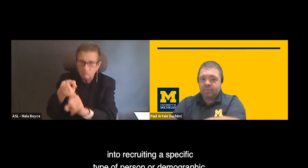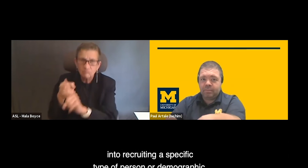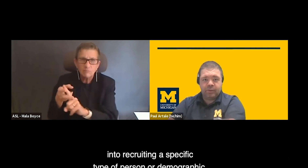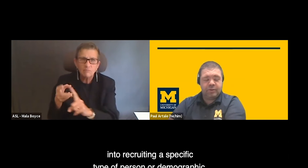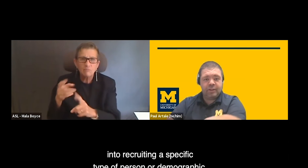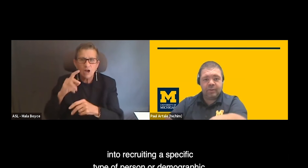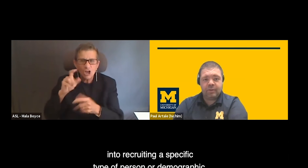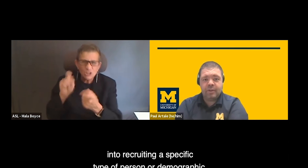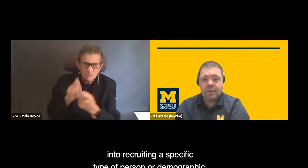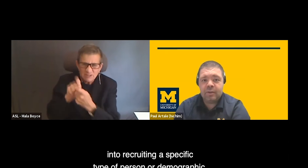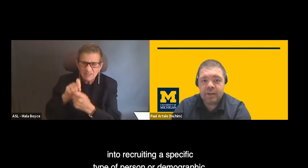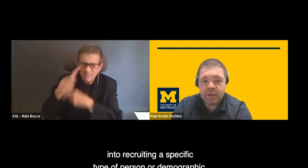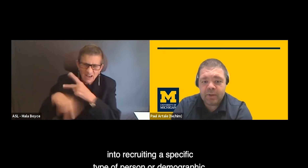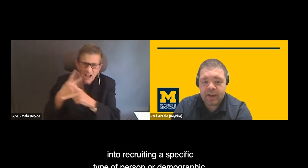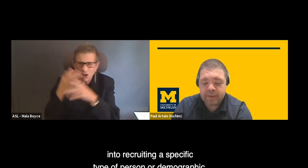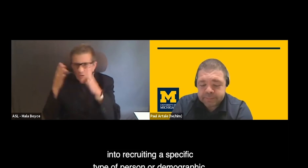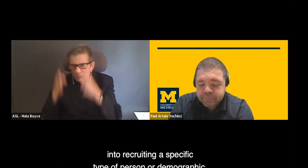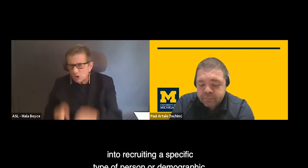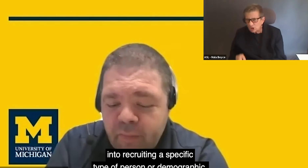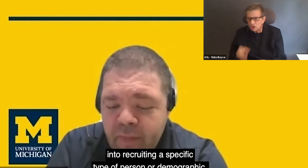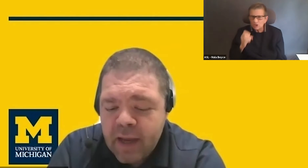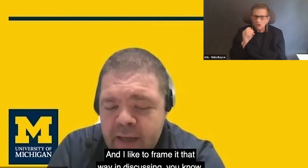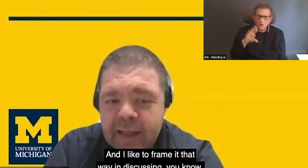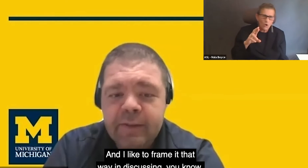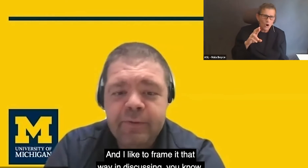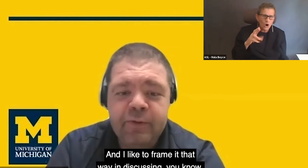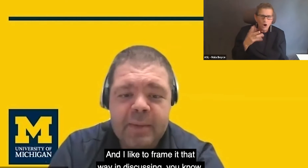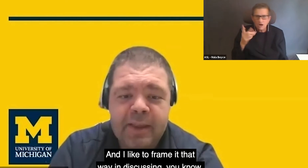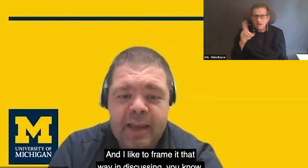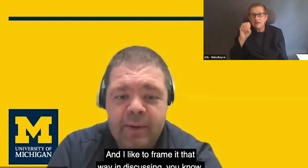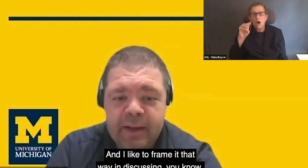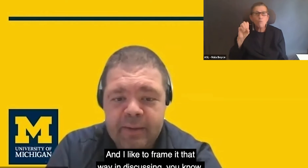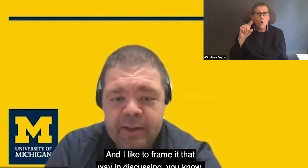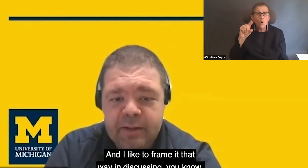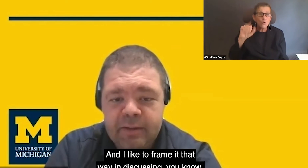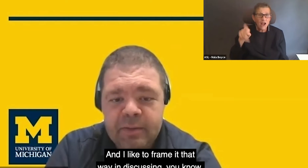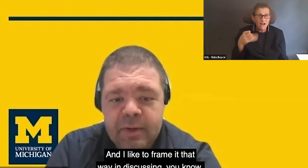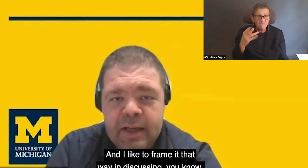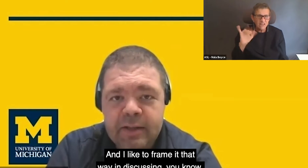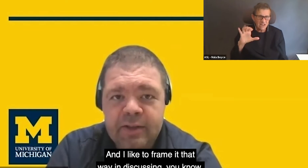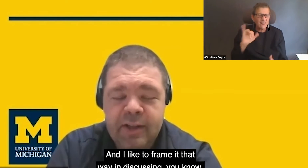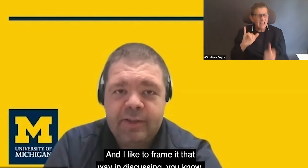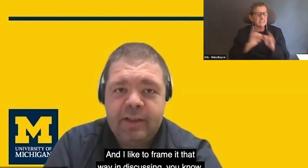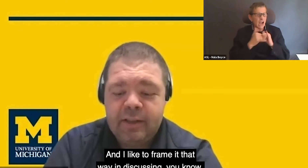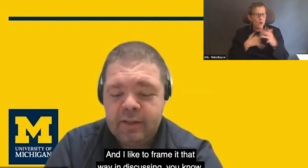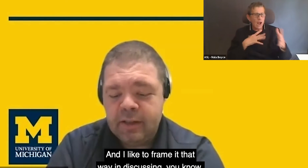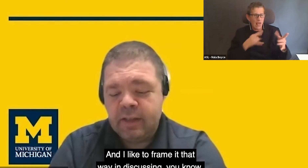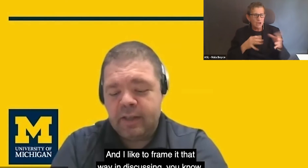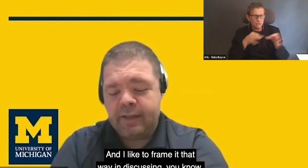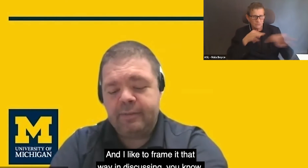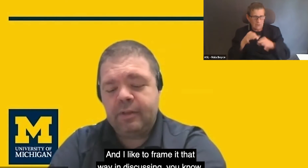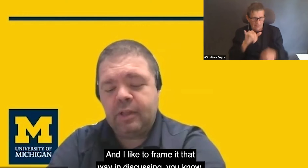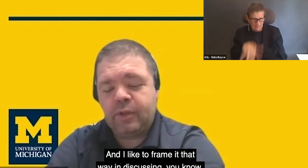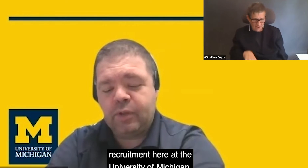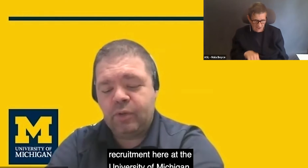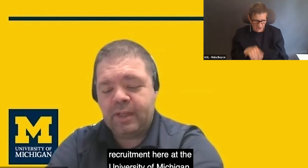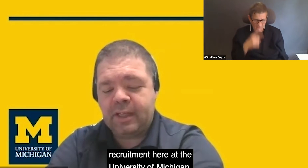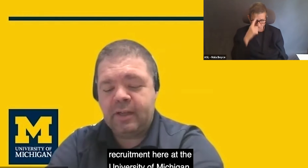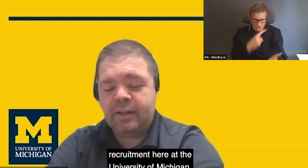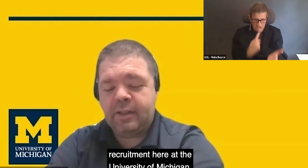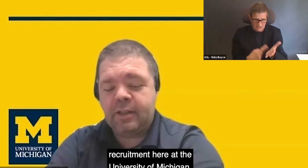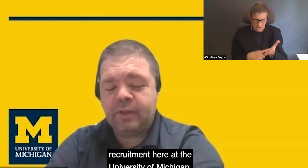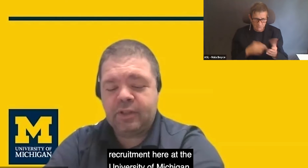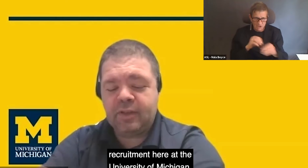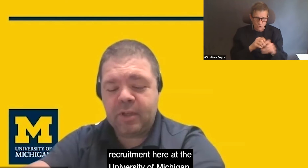of person or demographic. And I like to frame it that way in discussing,